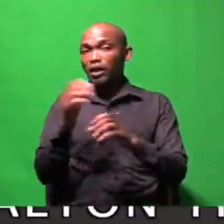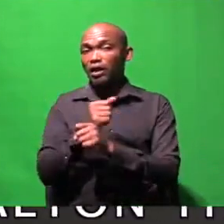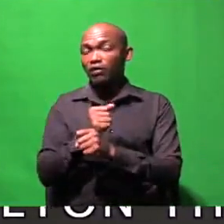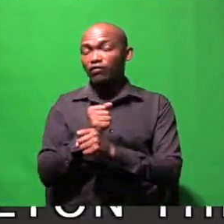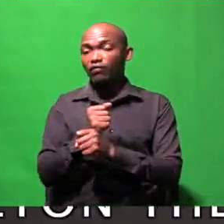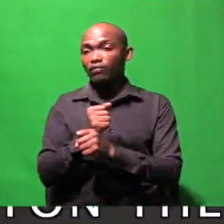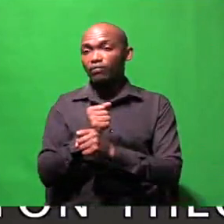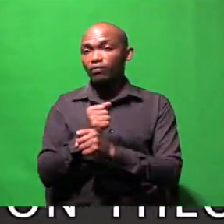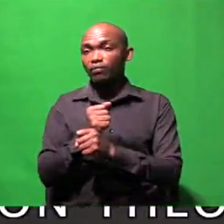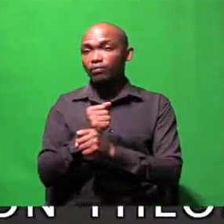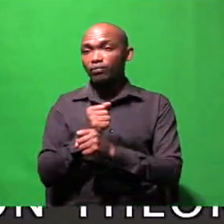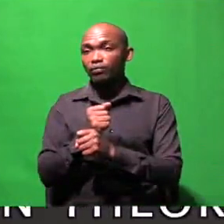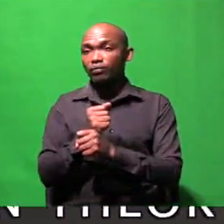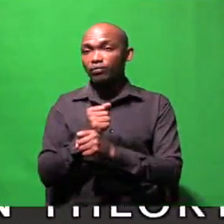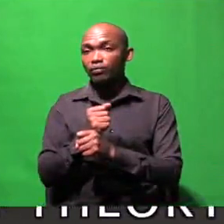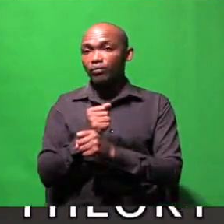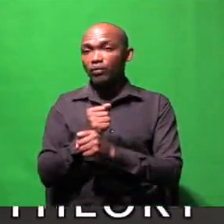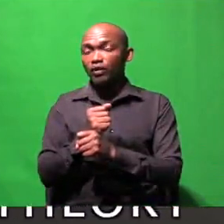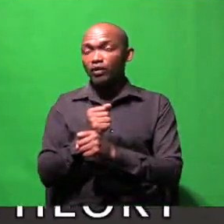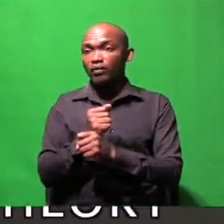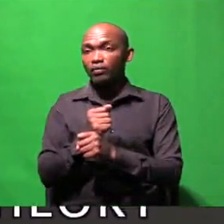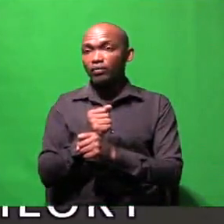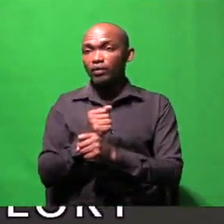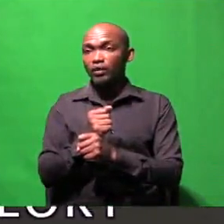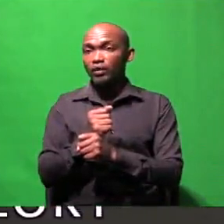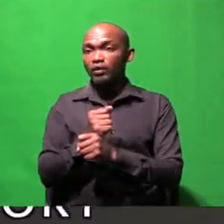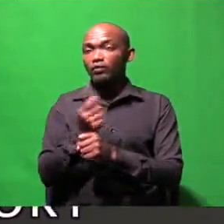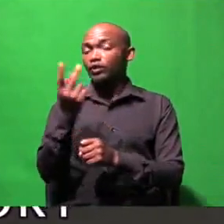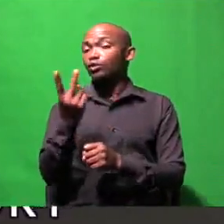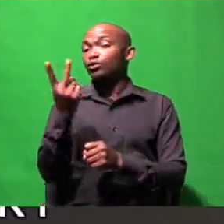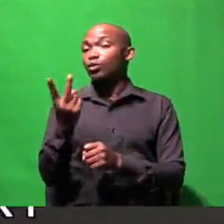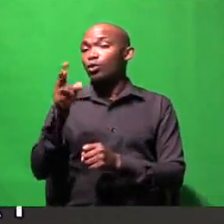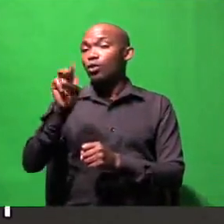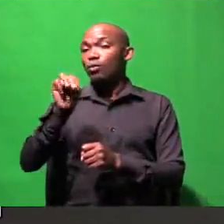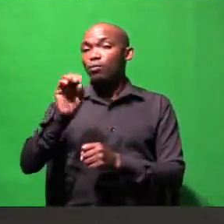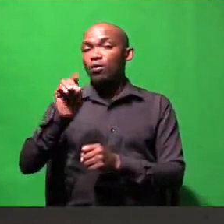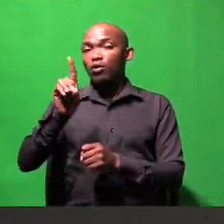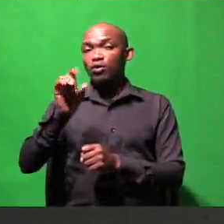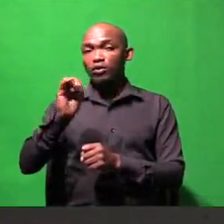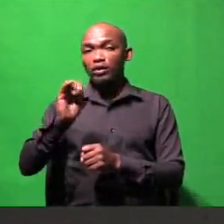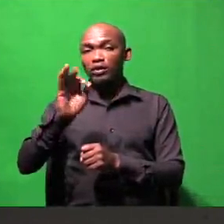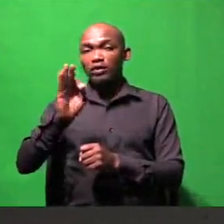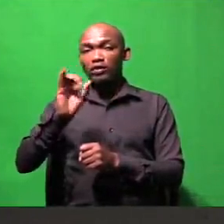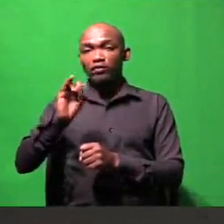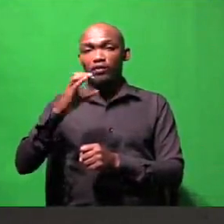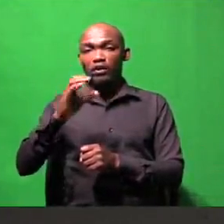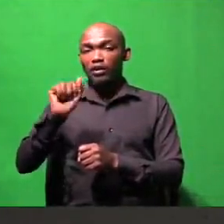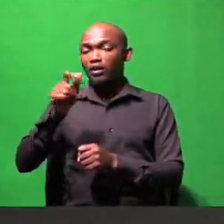have been challenged by two modifications. One is talking